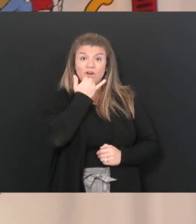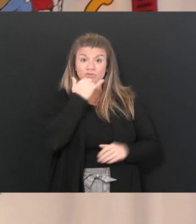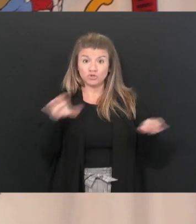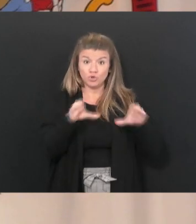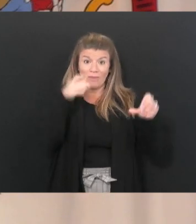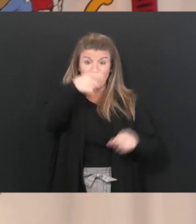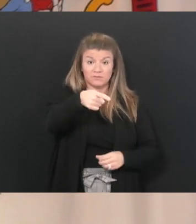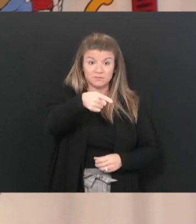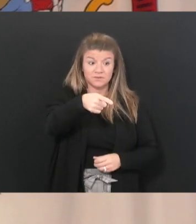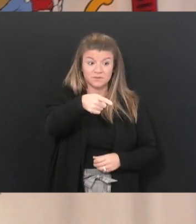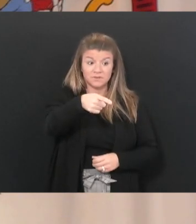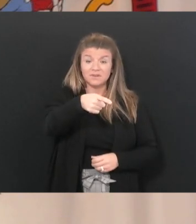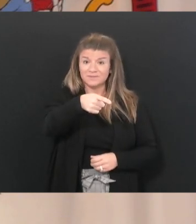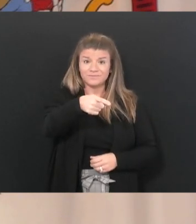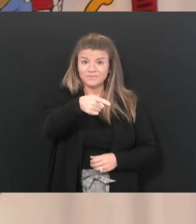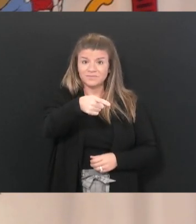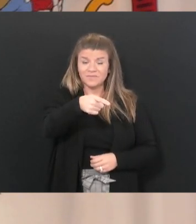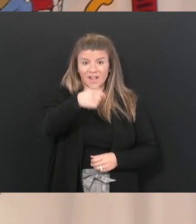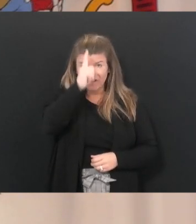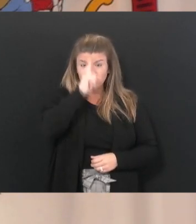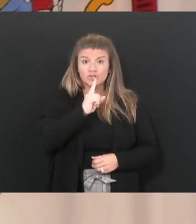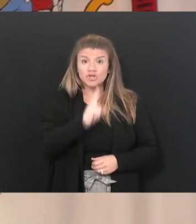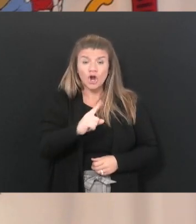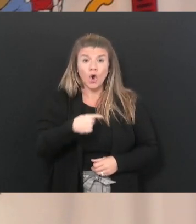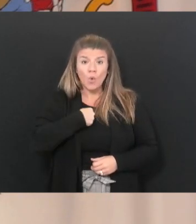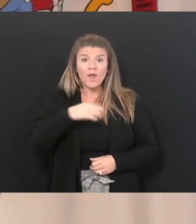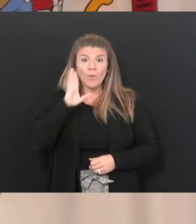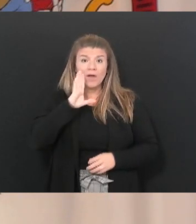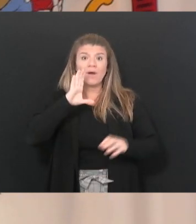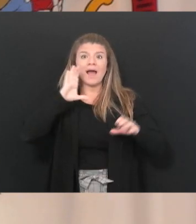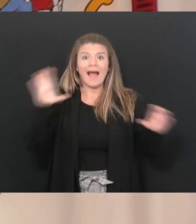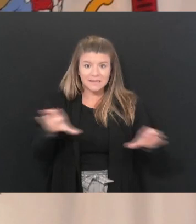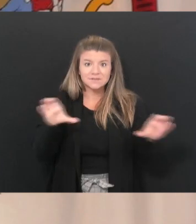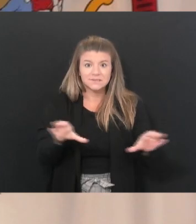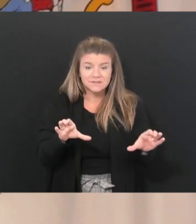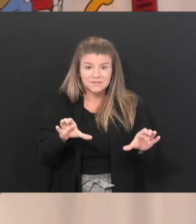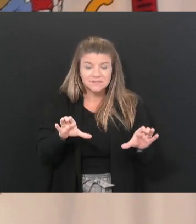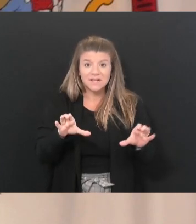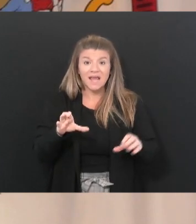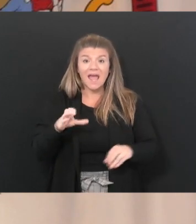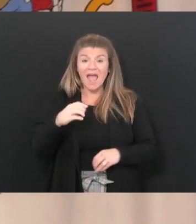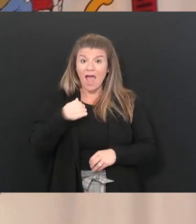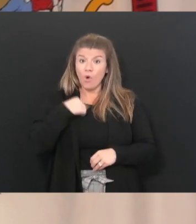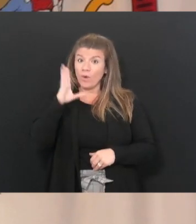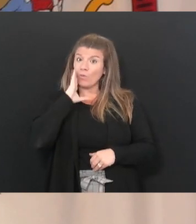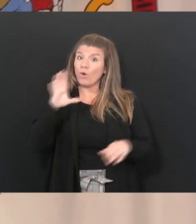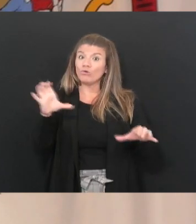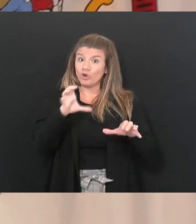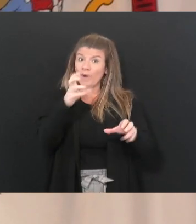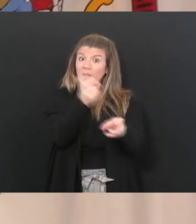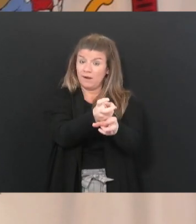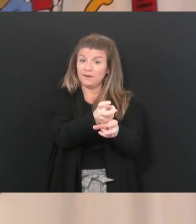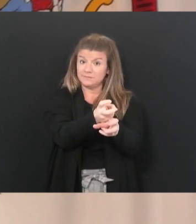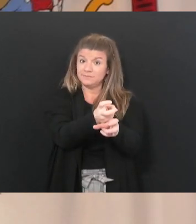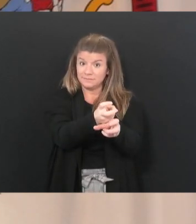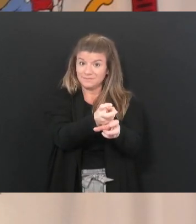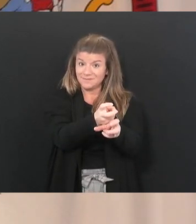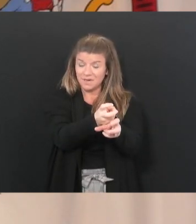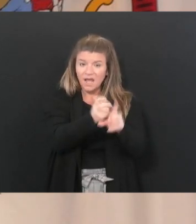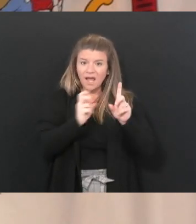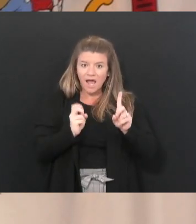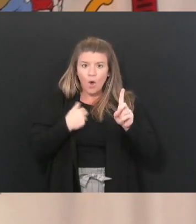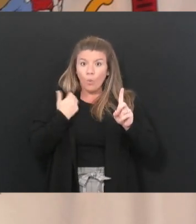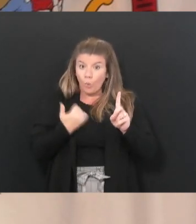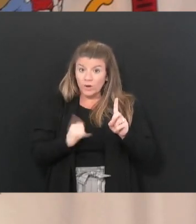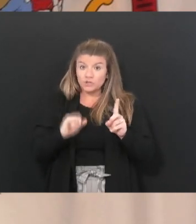believe that we'll absolutely react, and we will react in an extremely strong way. We're still investigating